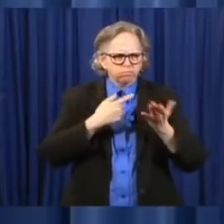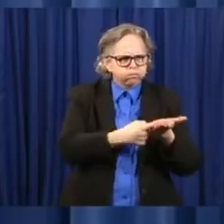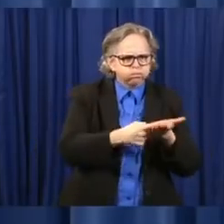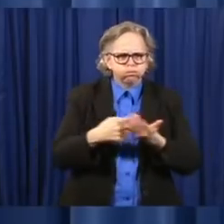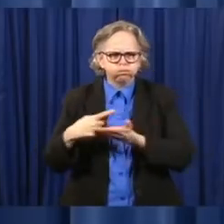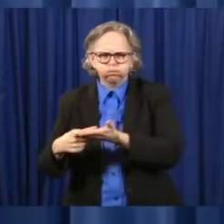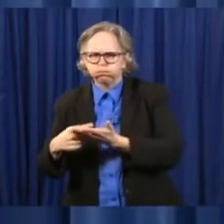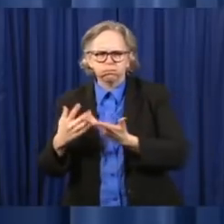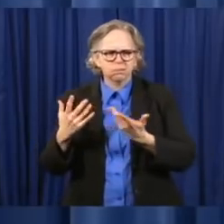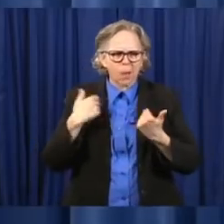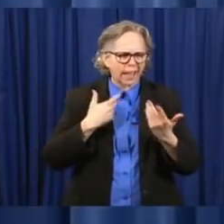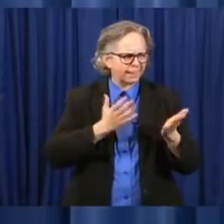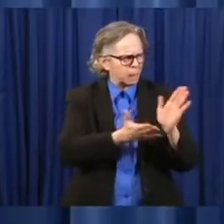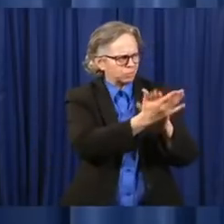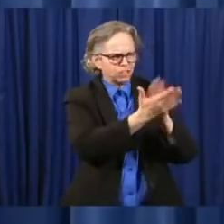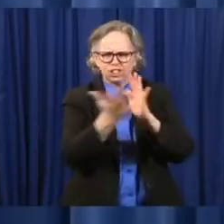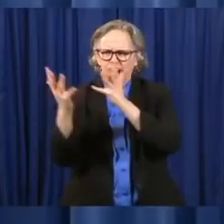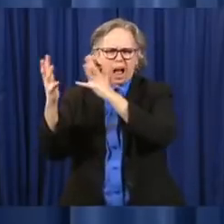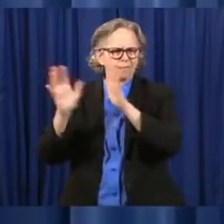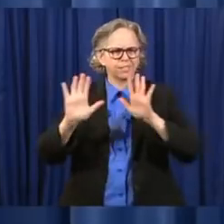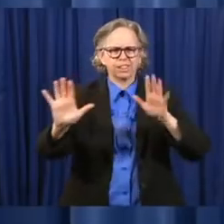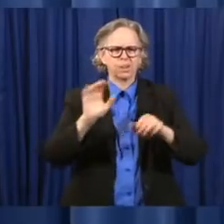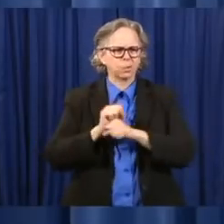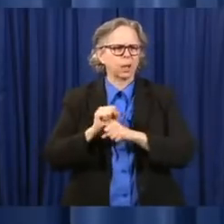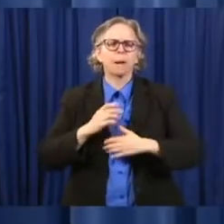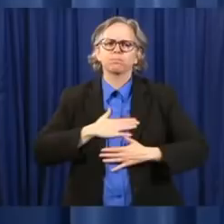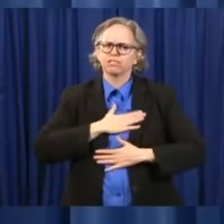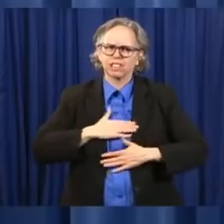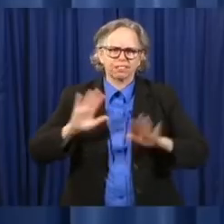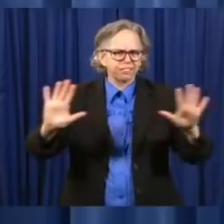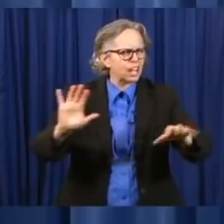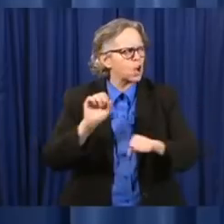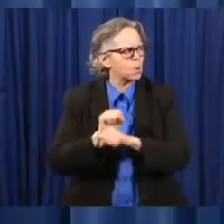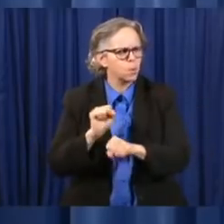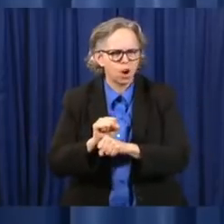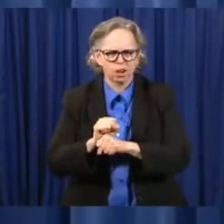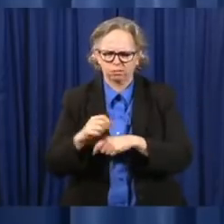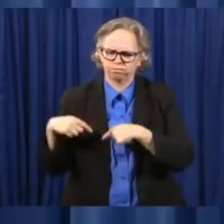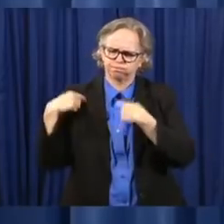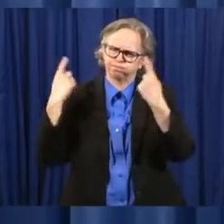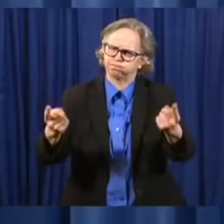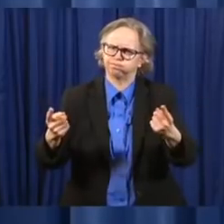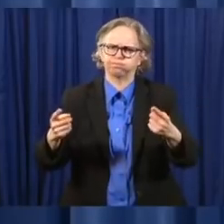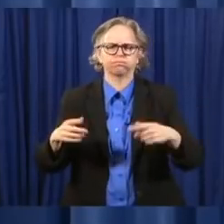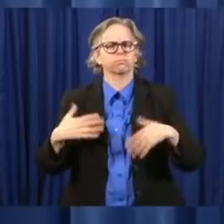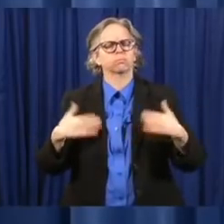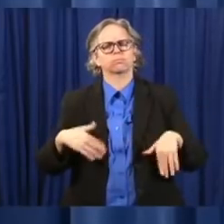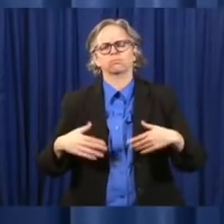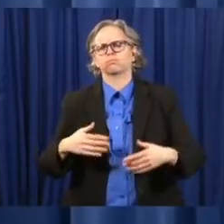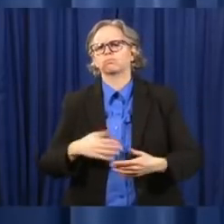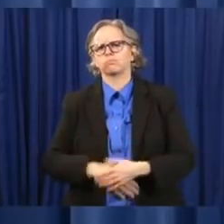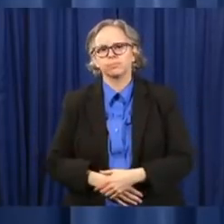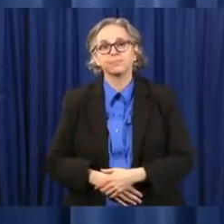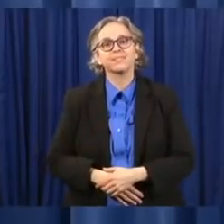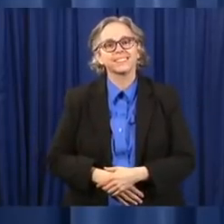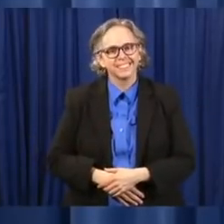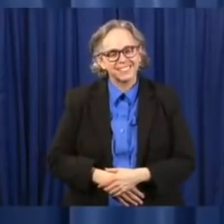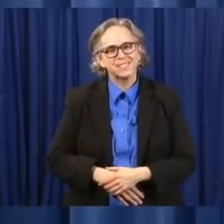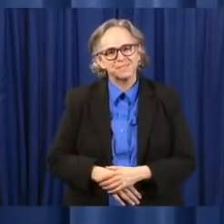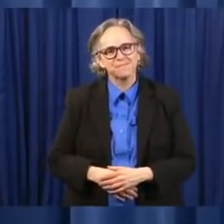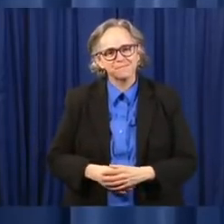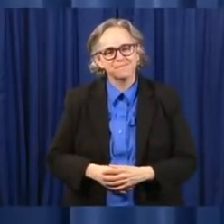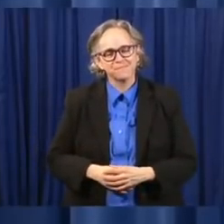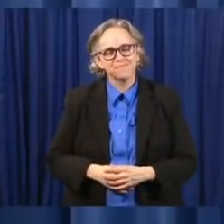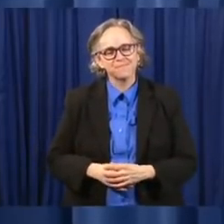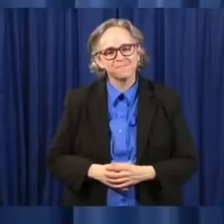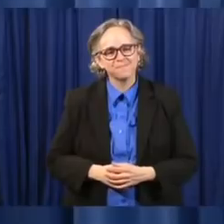out and tell them how much I appreciate all the work that they do. Let me start off with